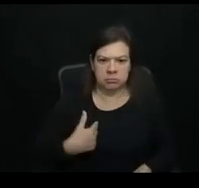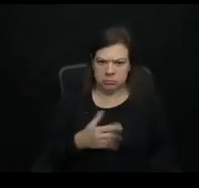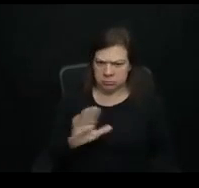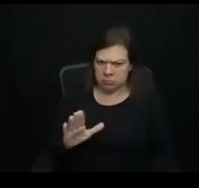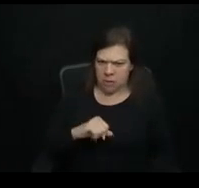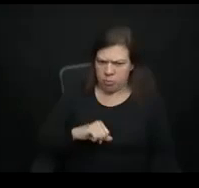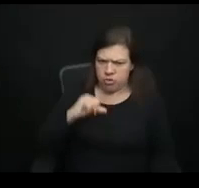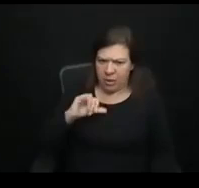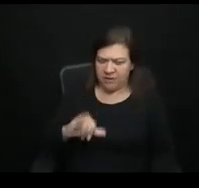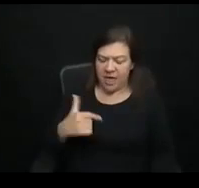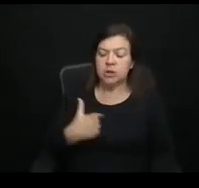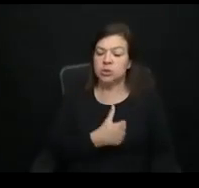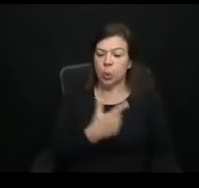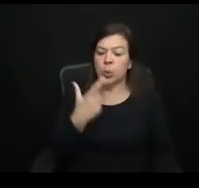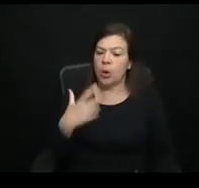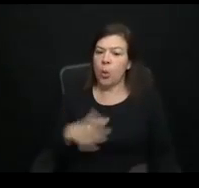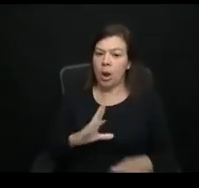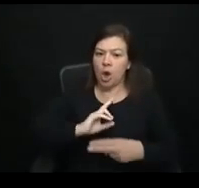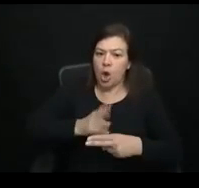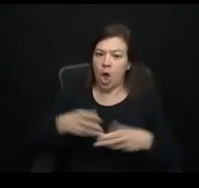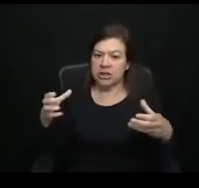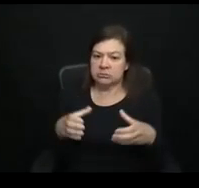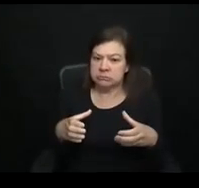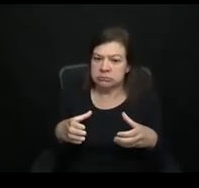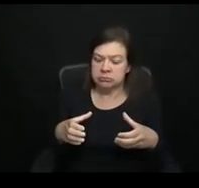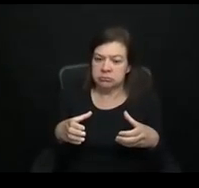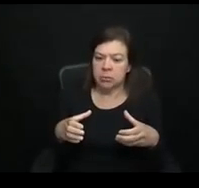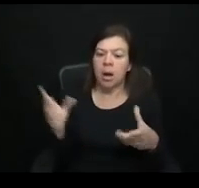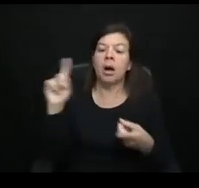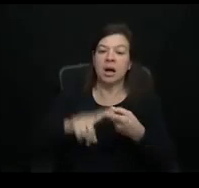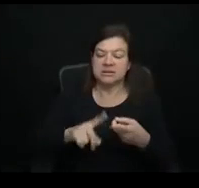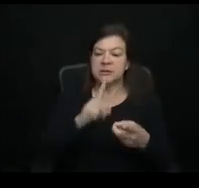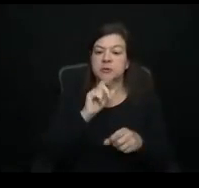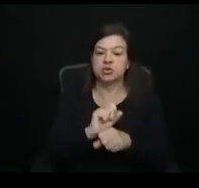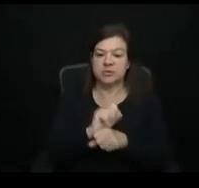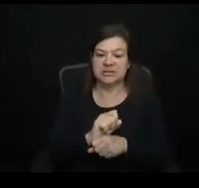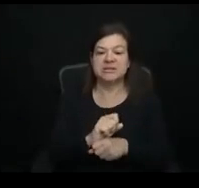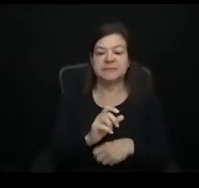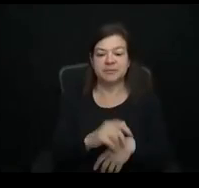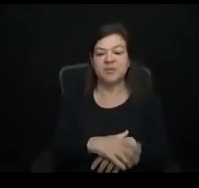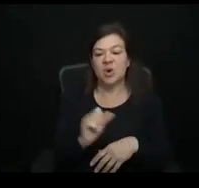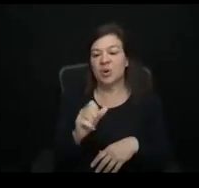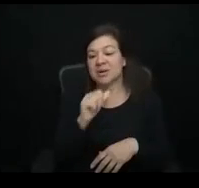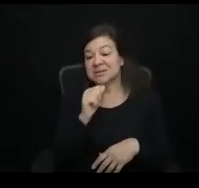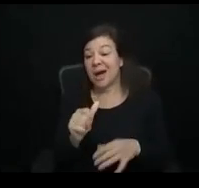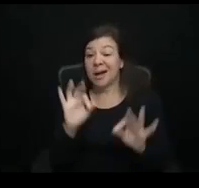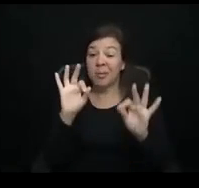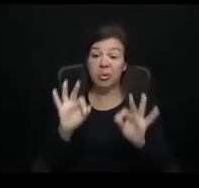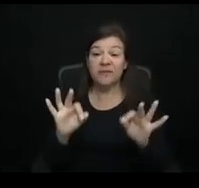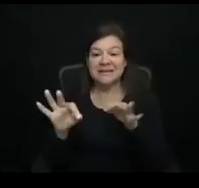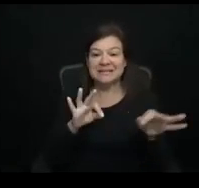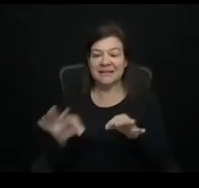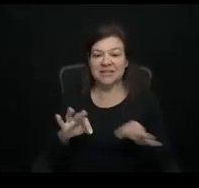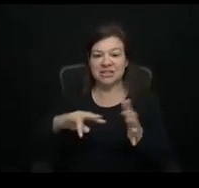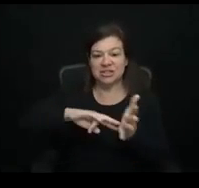we strive not to let happen. So that is probably not a clear-cut definition of what containment is, but I